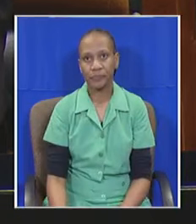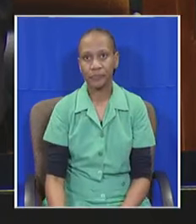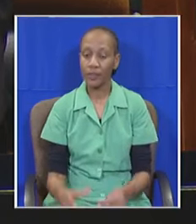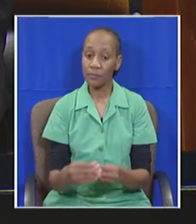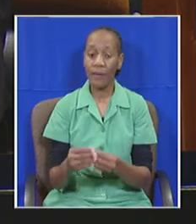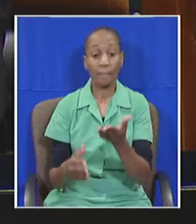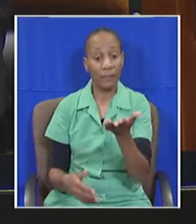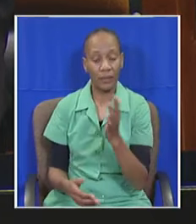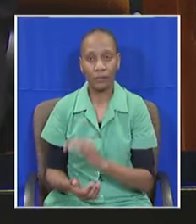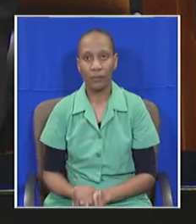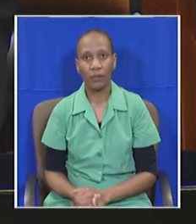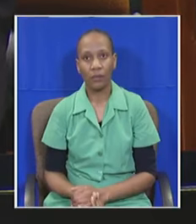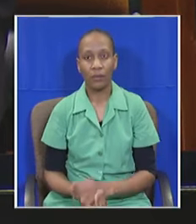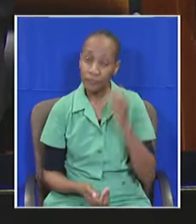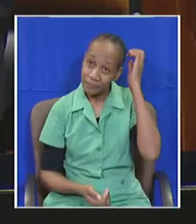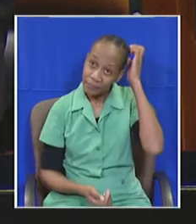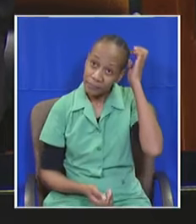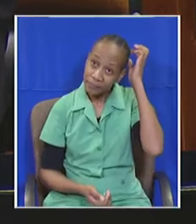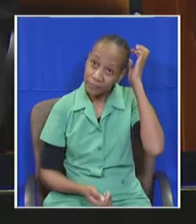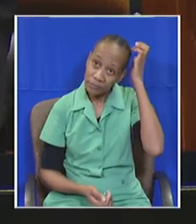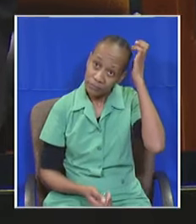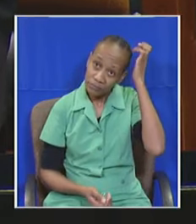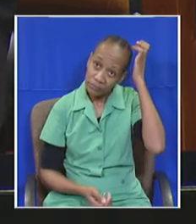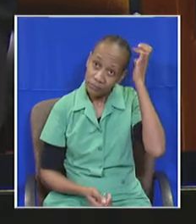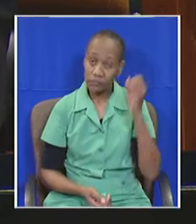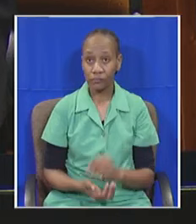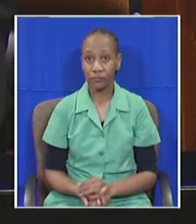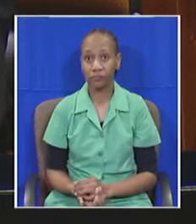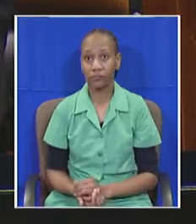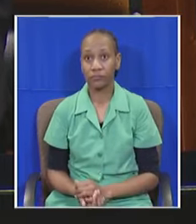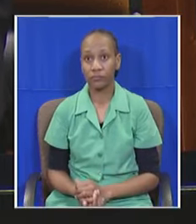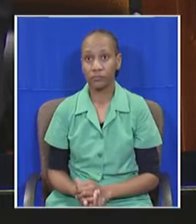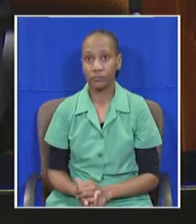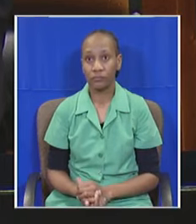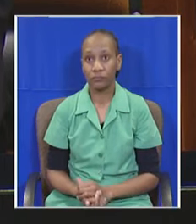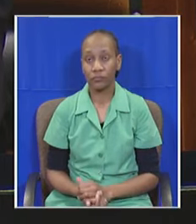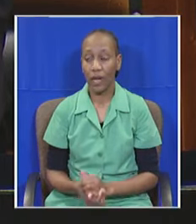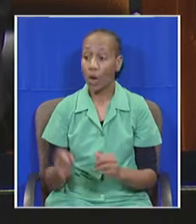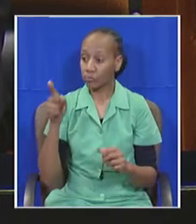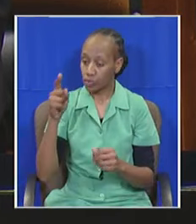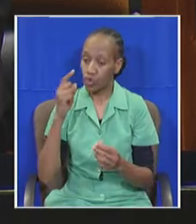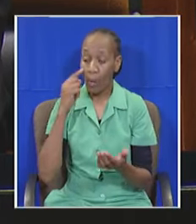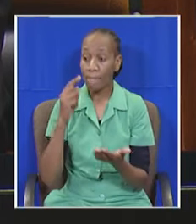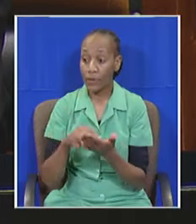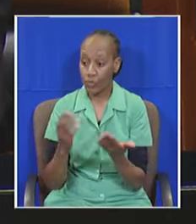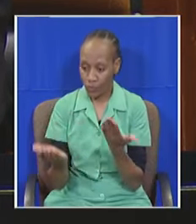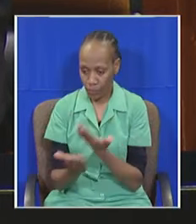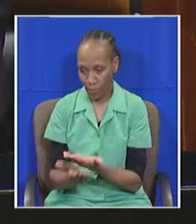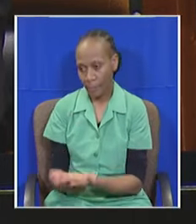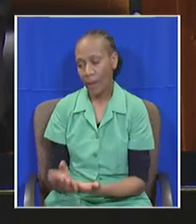Member, the allegations and all that says you must have a substantive motion. We know